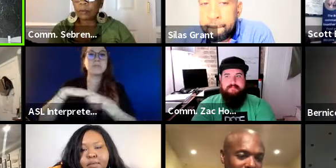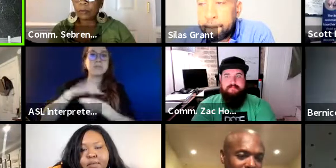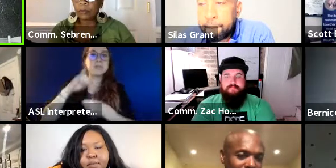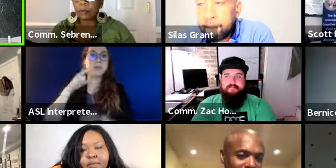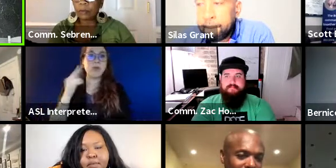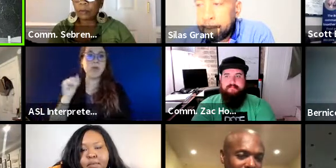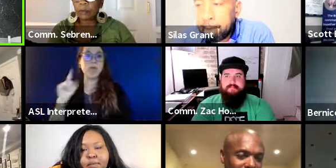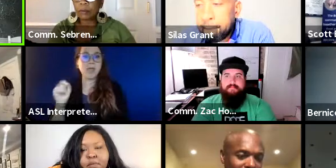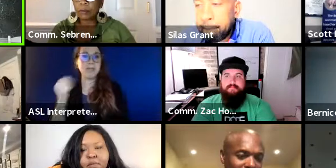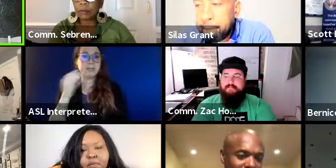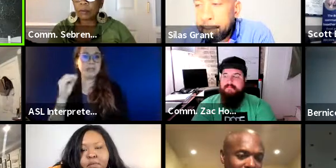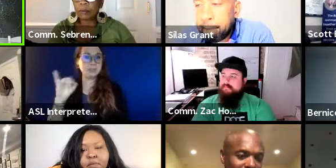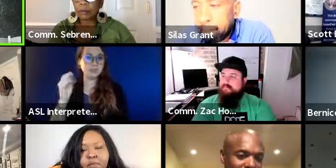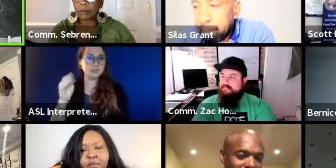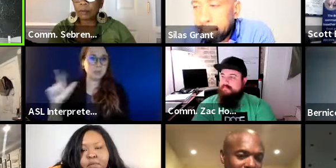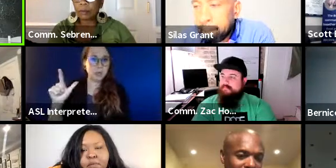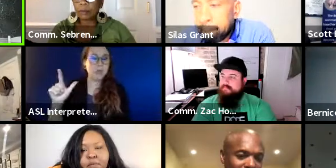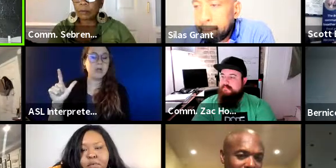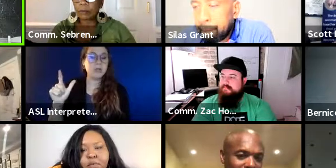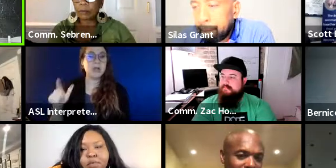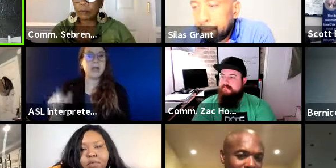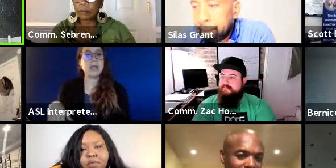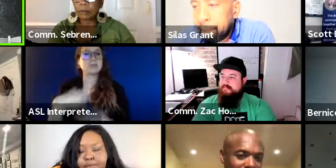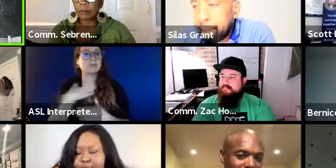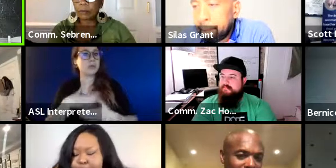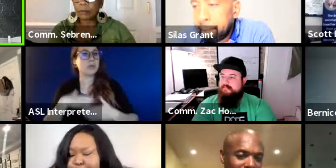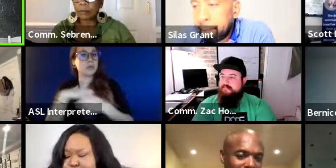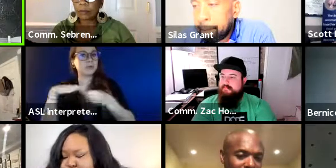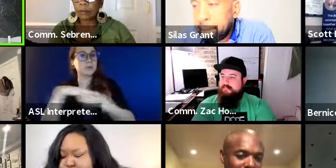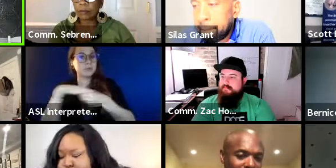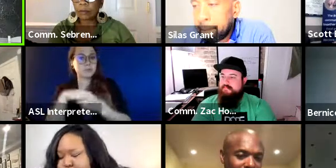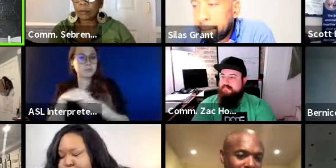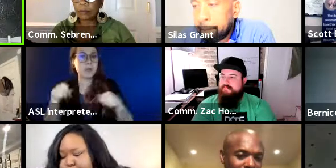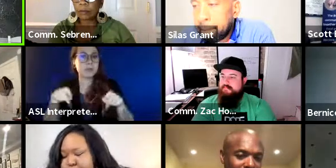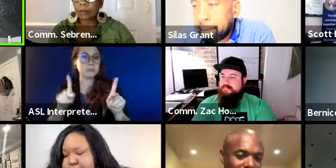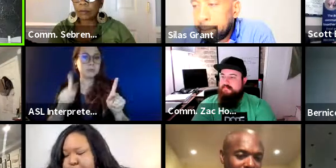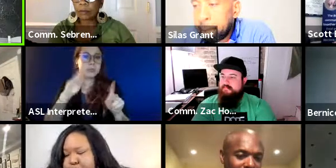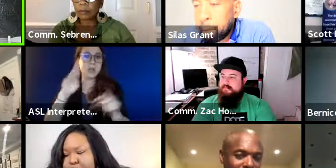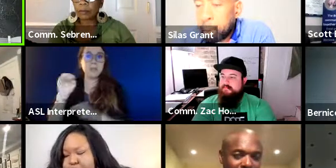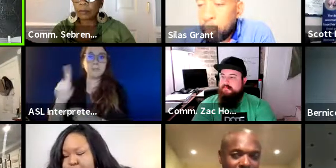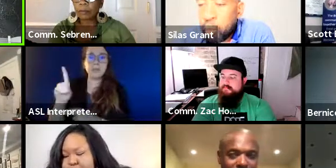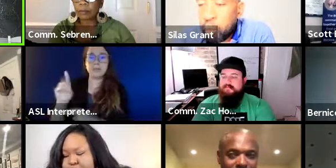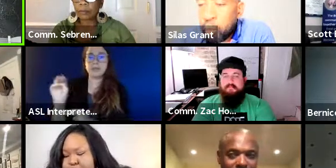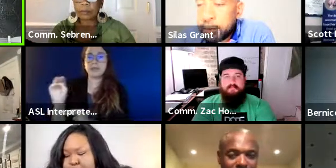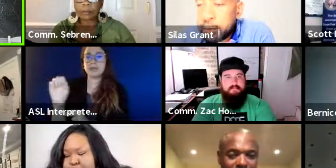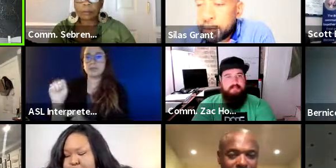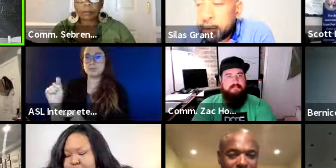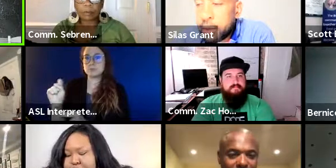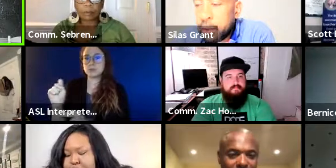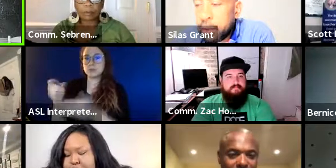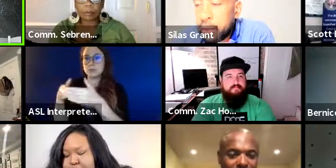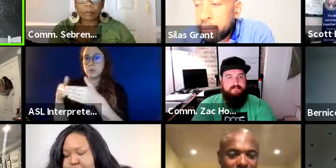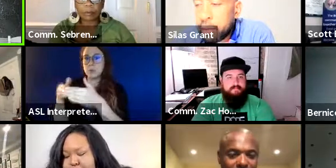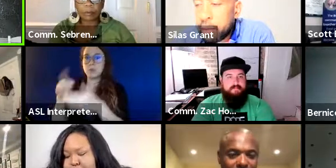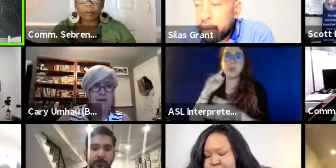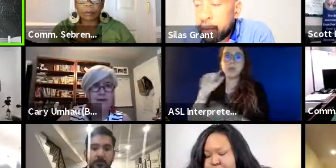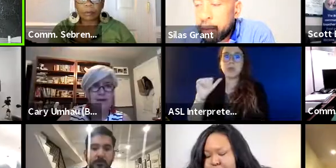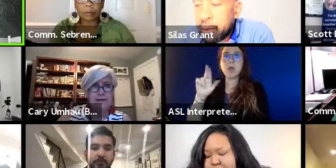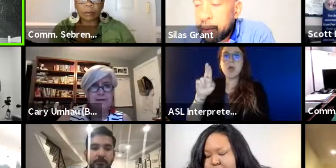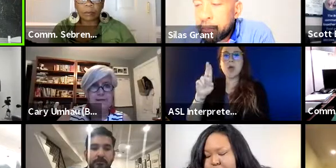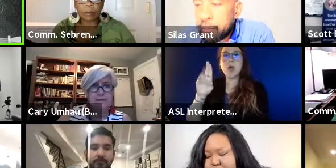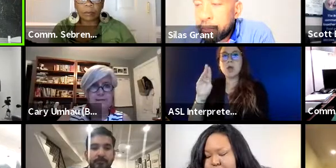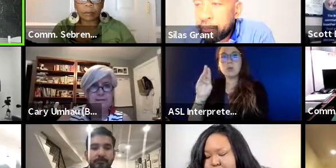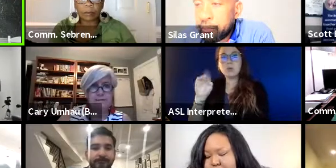some additional recreation opportunities on that Maryland M Street border with the Arboretum that we